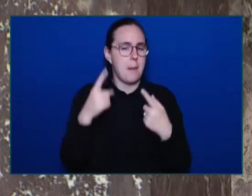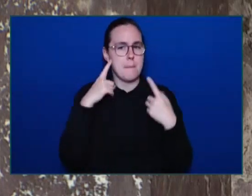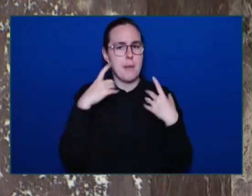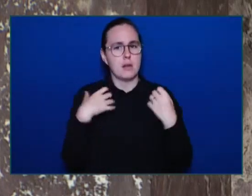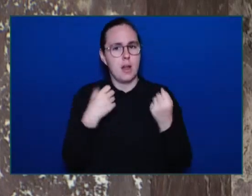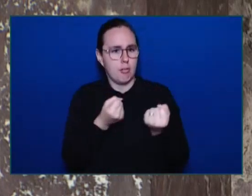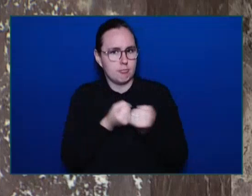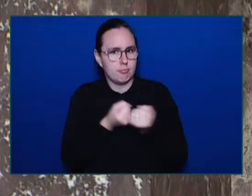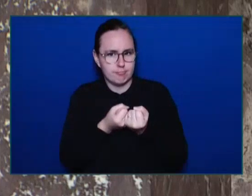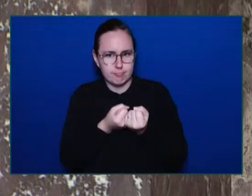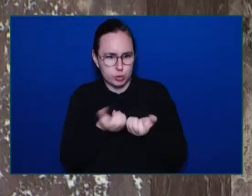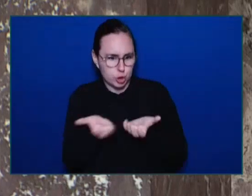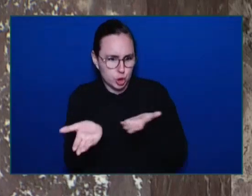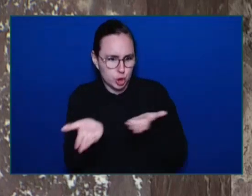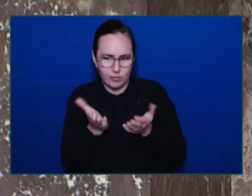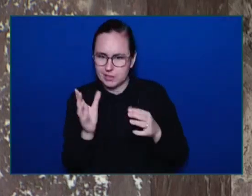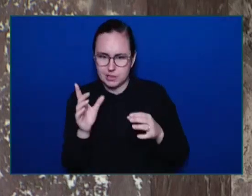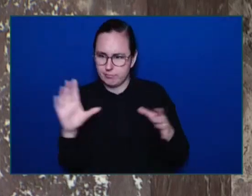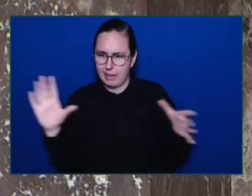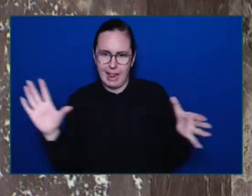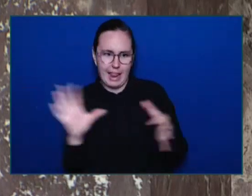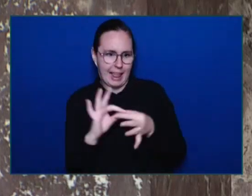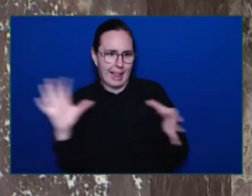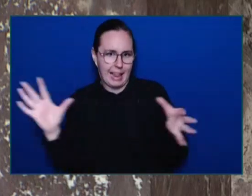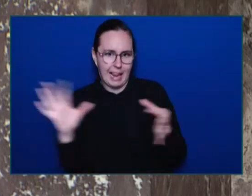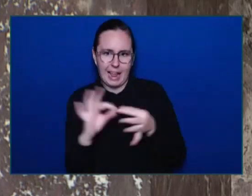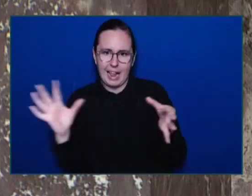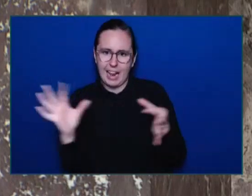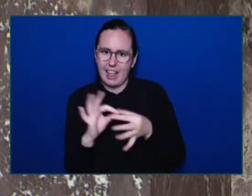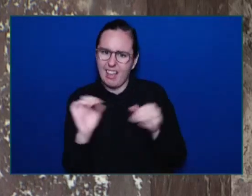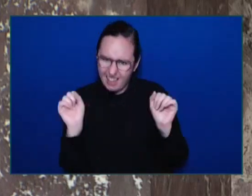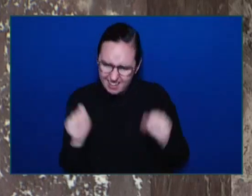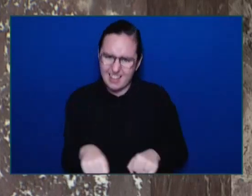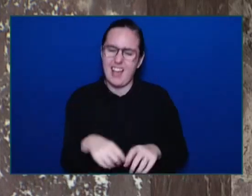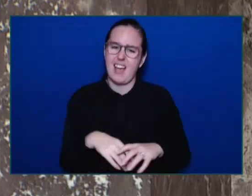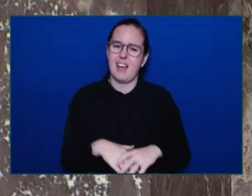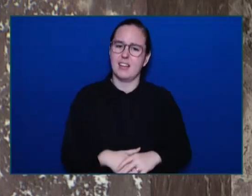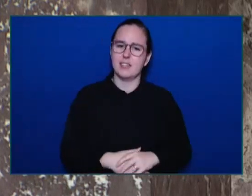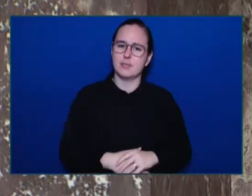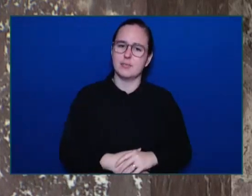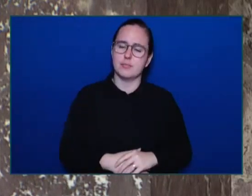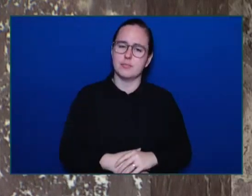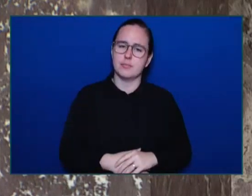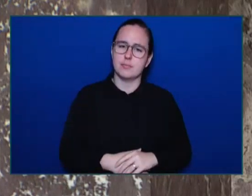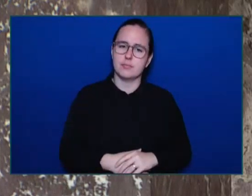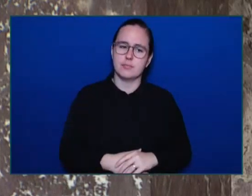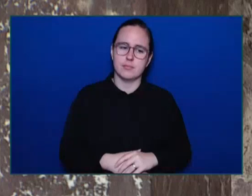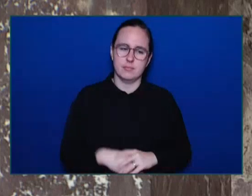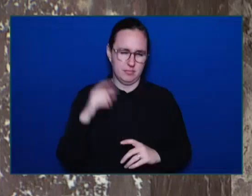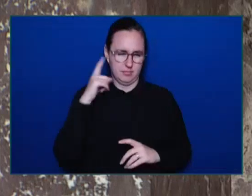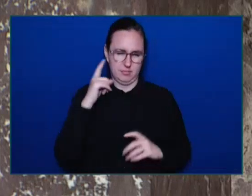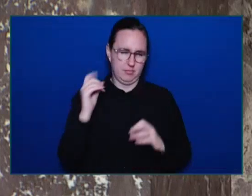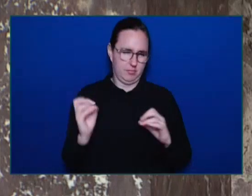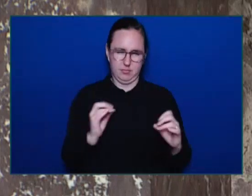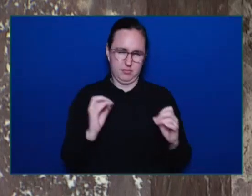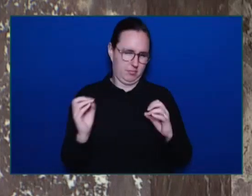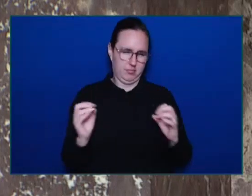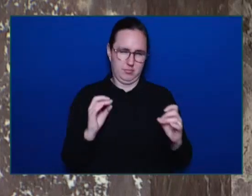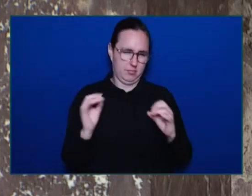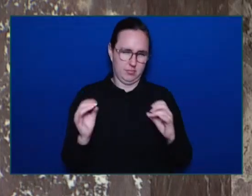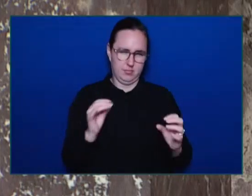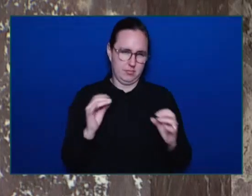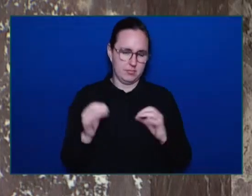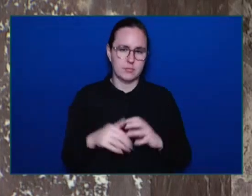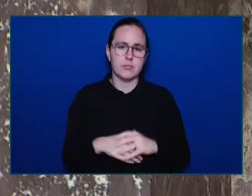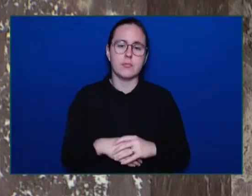have. Honourable Speaker, and if we had the opportunity and this all happened again, we would do it again because, Honourable Speaker, these